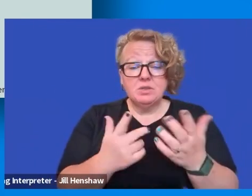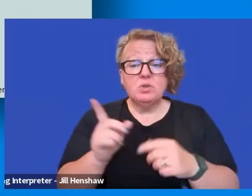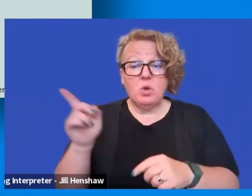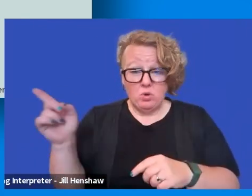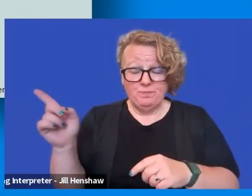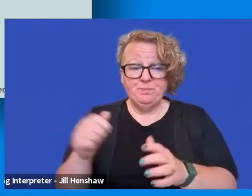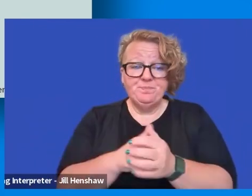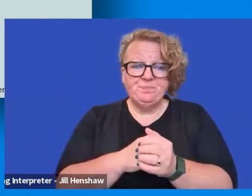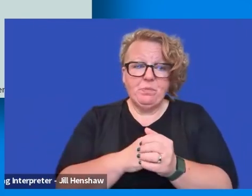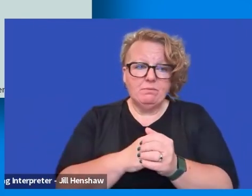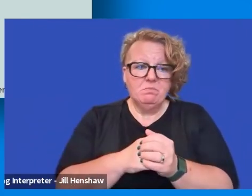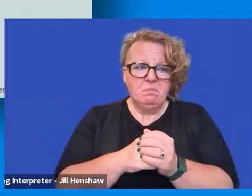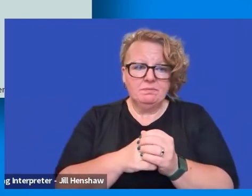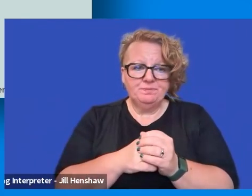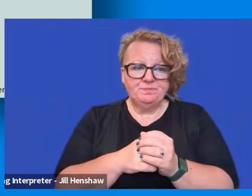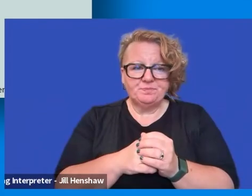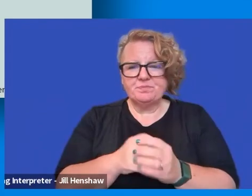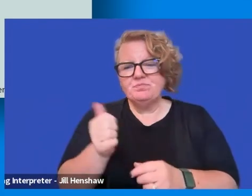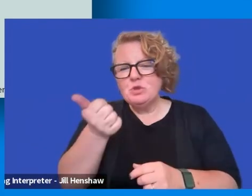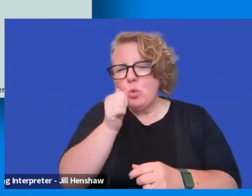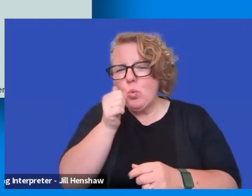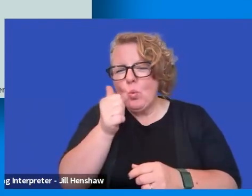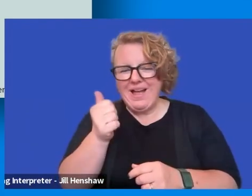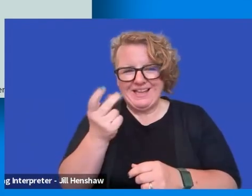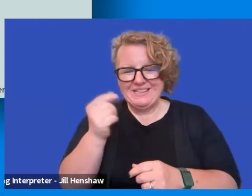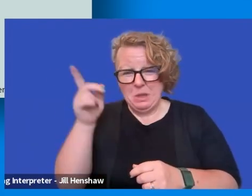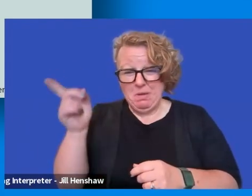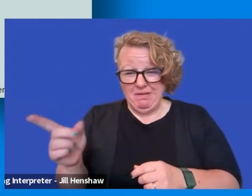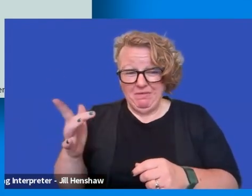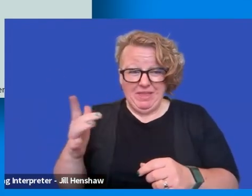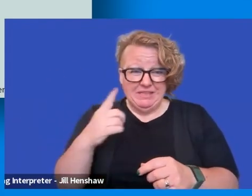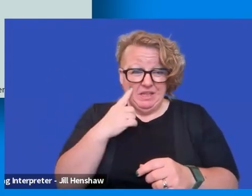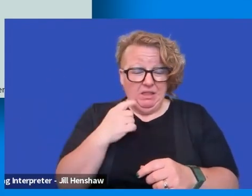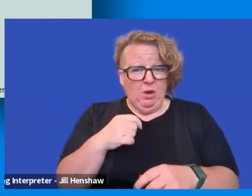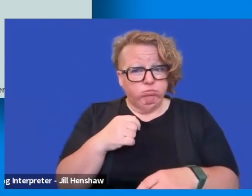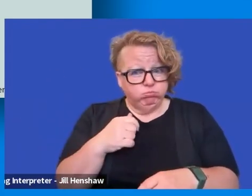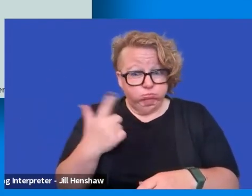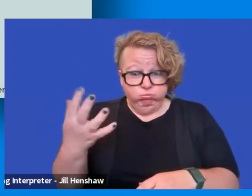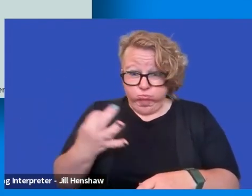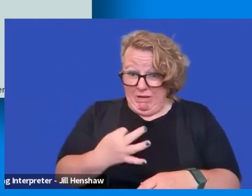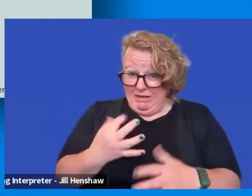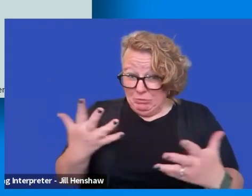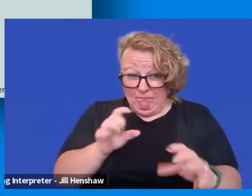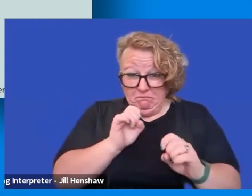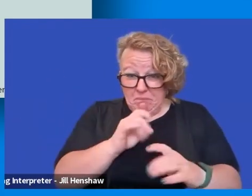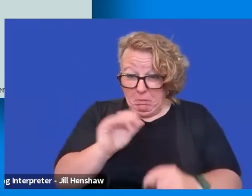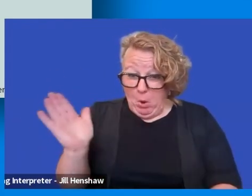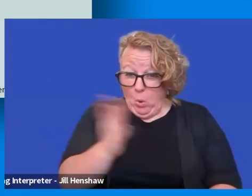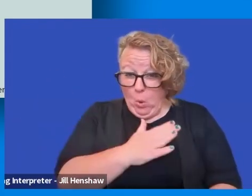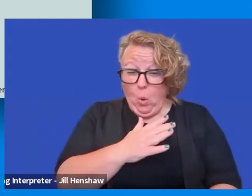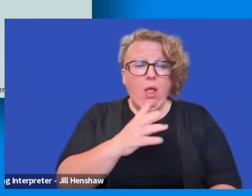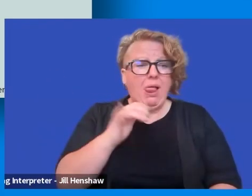slide, I'm conscious that some of these will feel like a big ask. Commit to providing written feedback to all applicants when you maybe have thousands